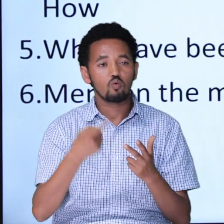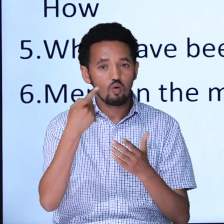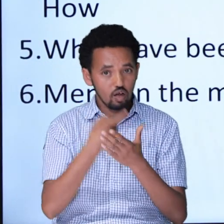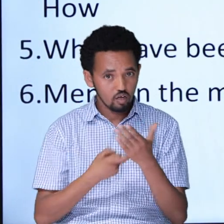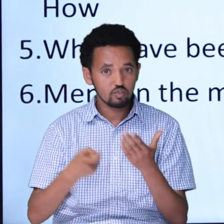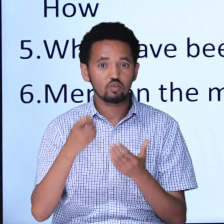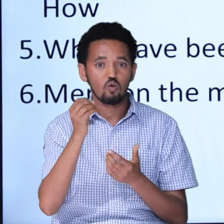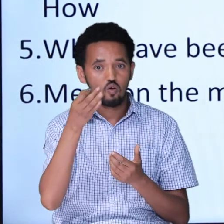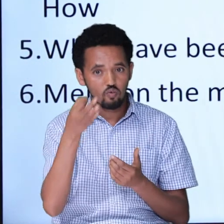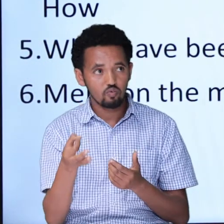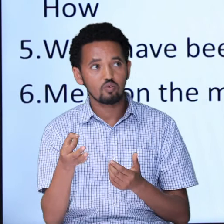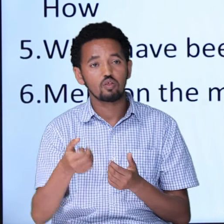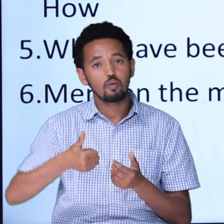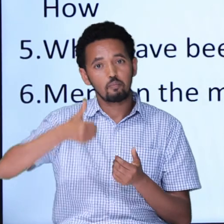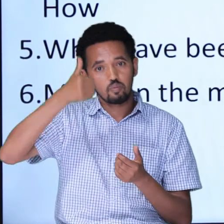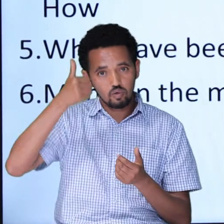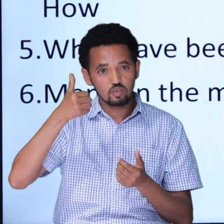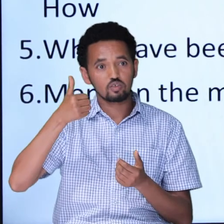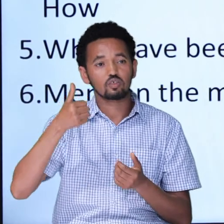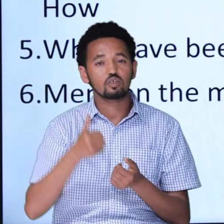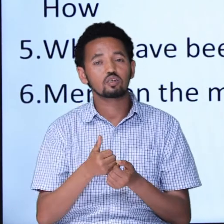of African countries?